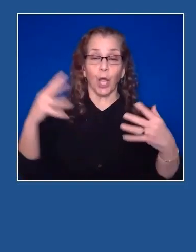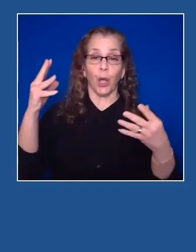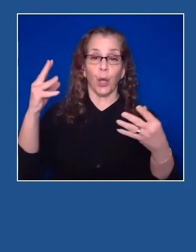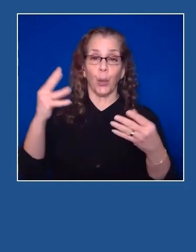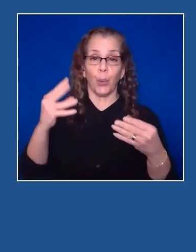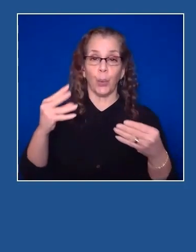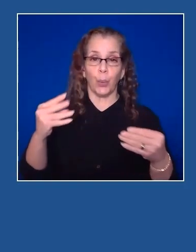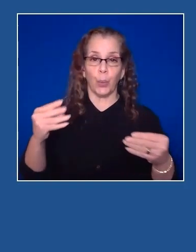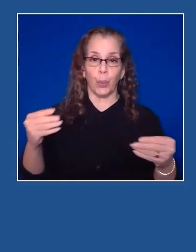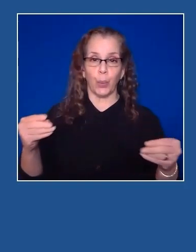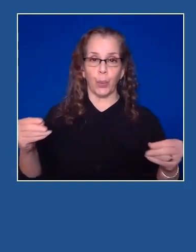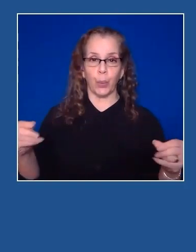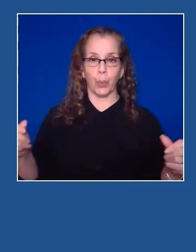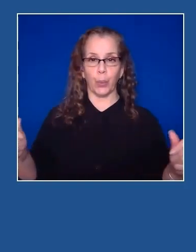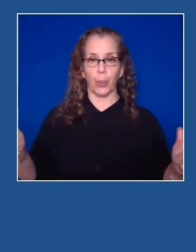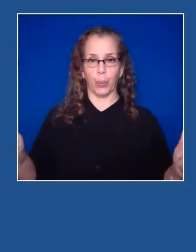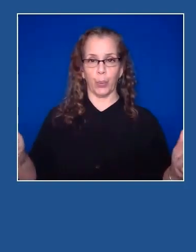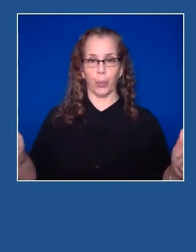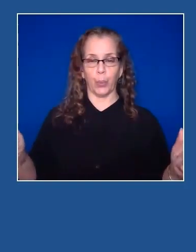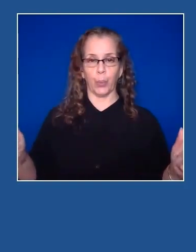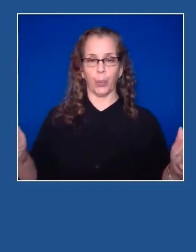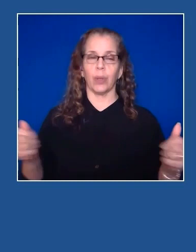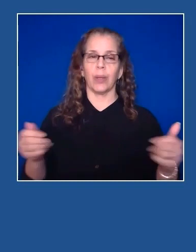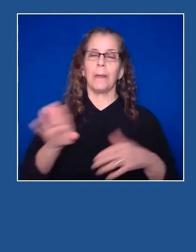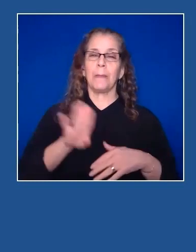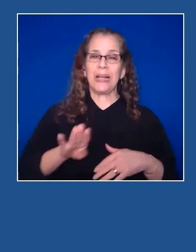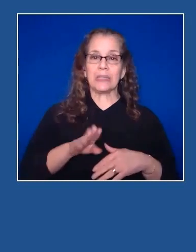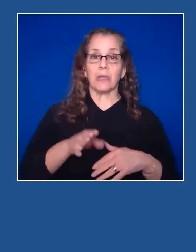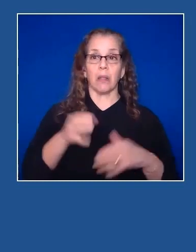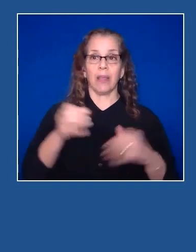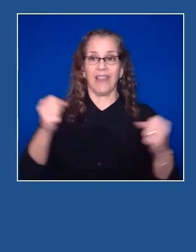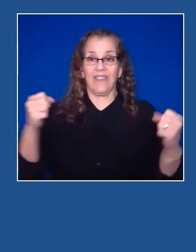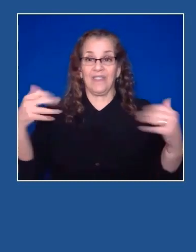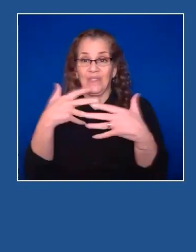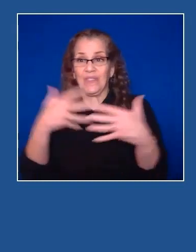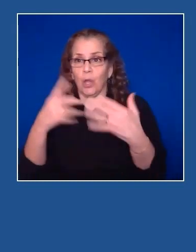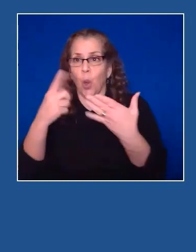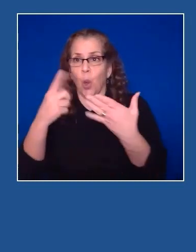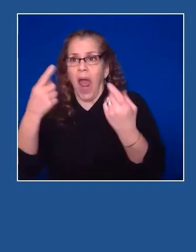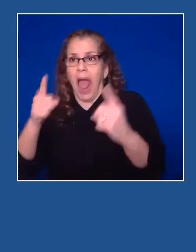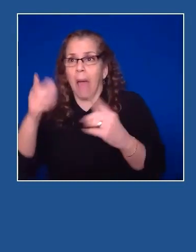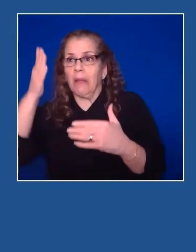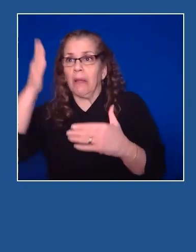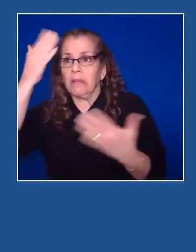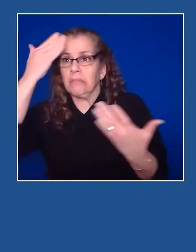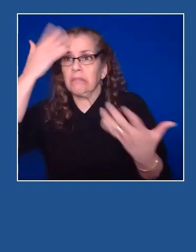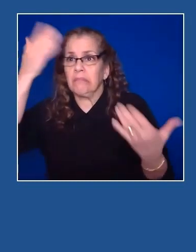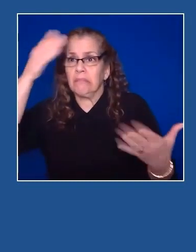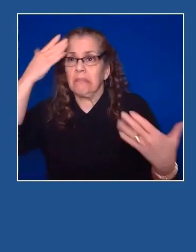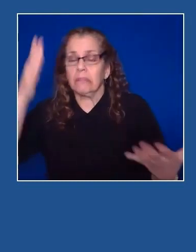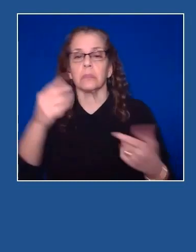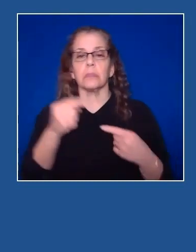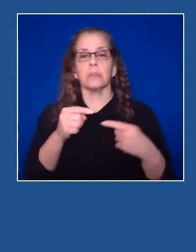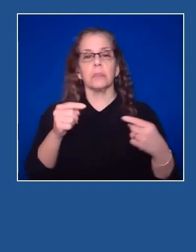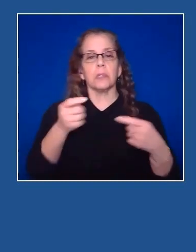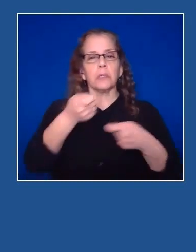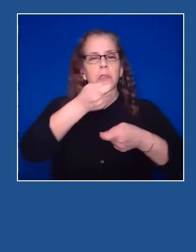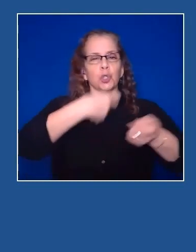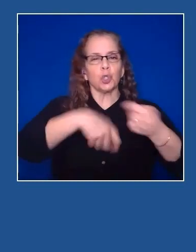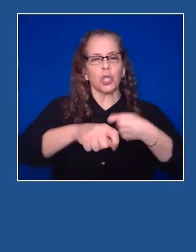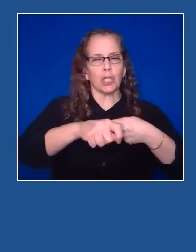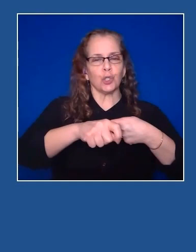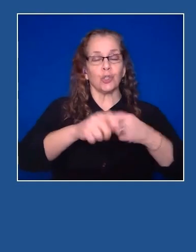Essentially, we're replacing this fear of the unknown of the future, which we don't know, with curiosity. Do you ever notice that we have a mindset sometimes